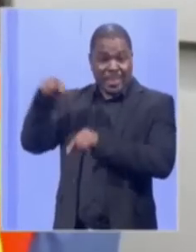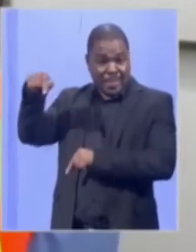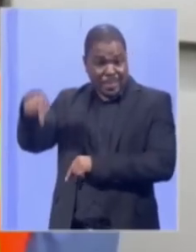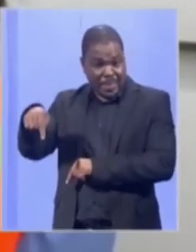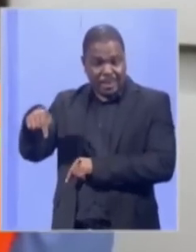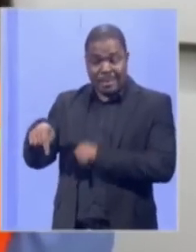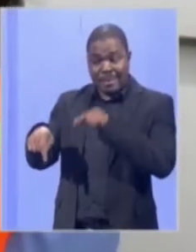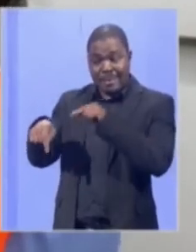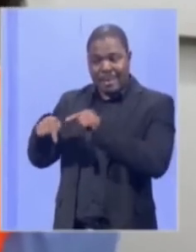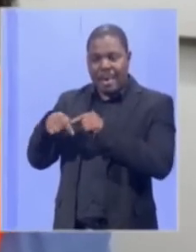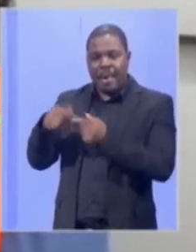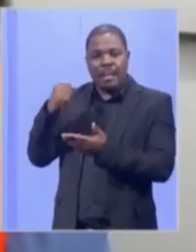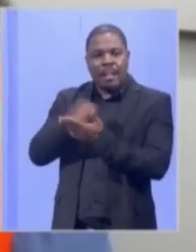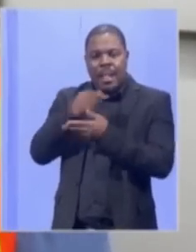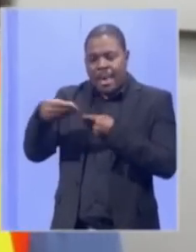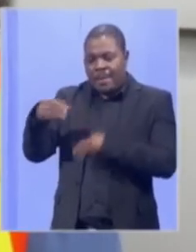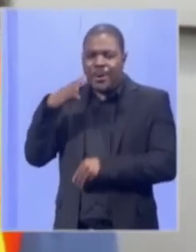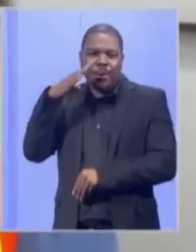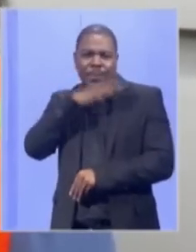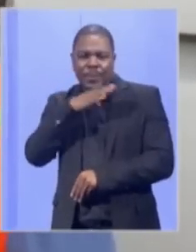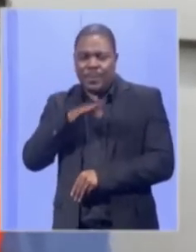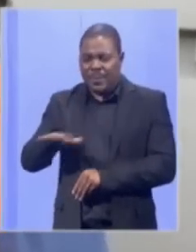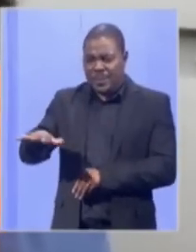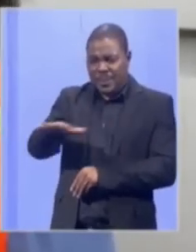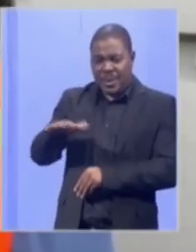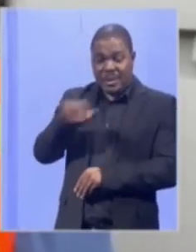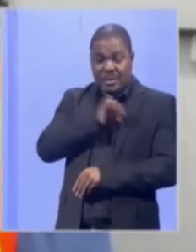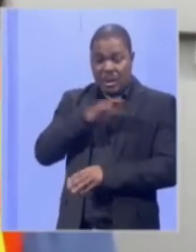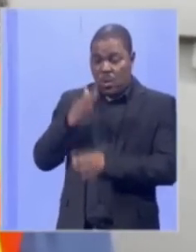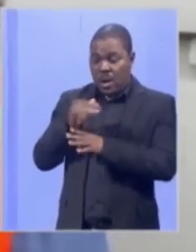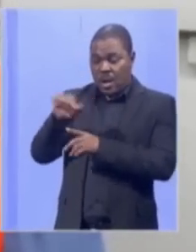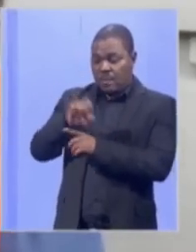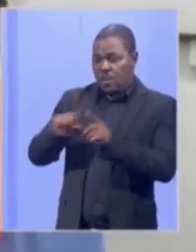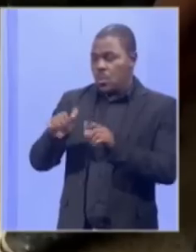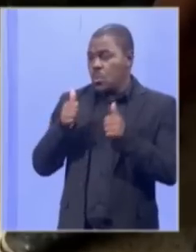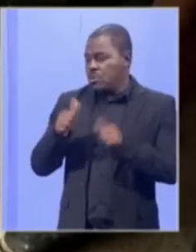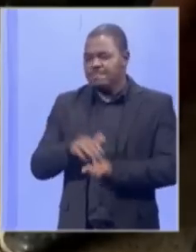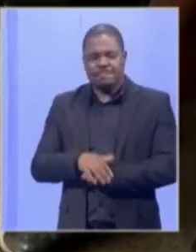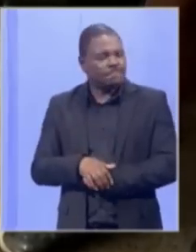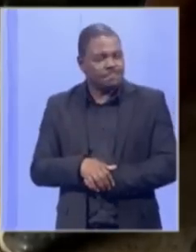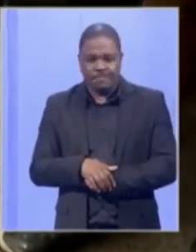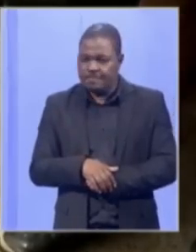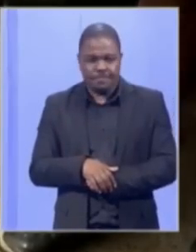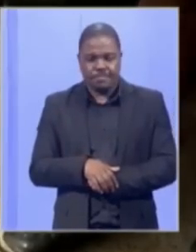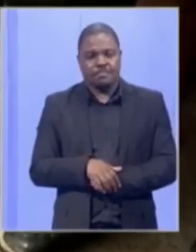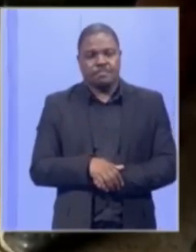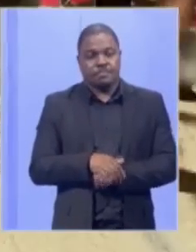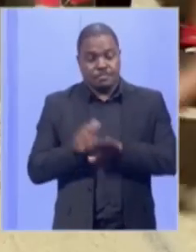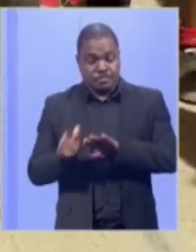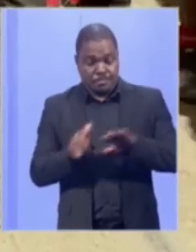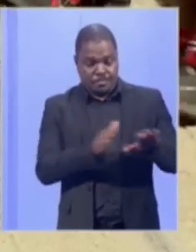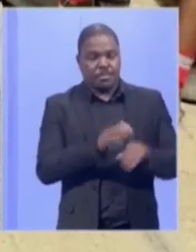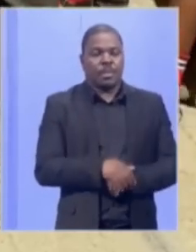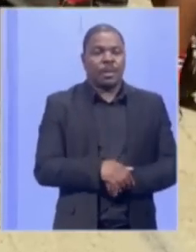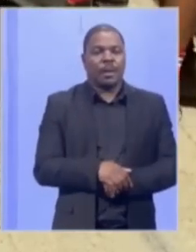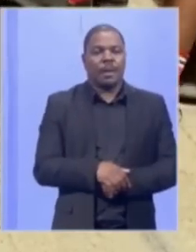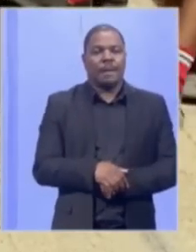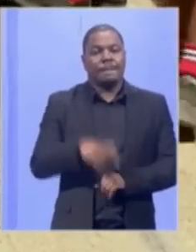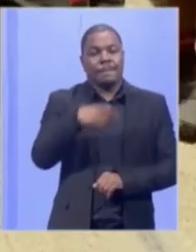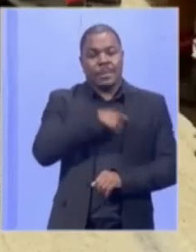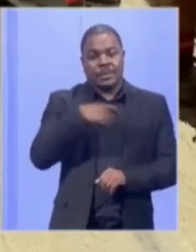who don't have papers, and the condition that workers work there are not good at all. Ati ho sa le jwalo letona kantorong